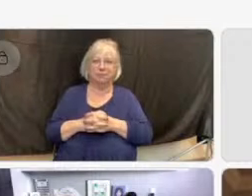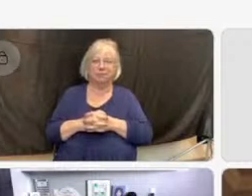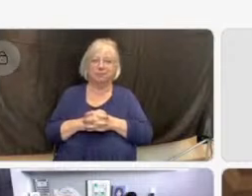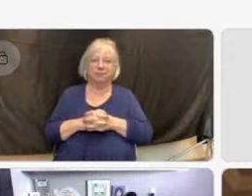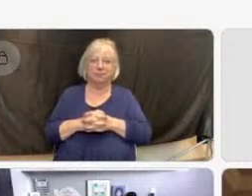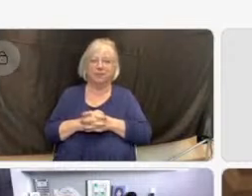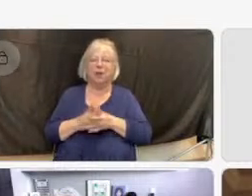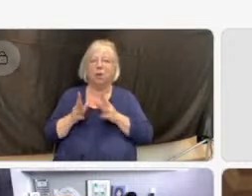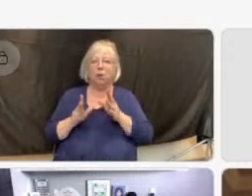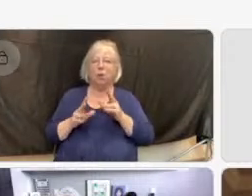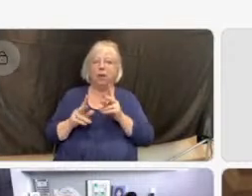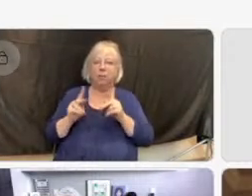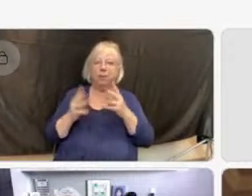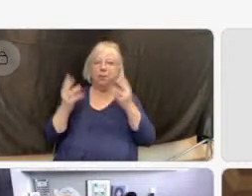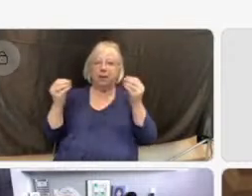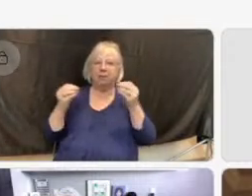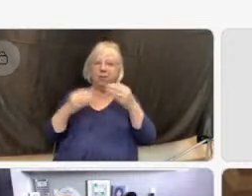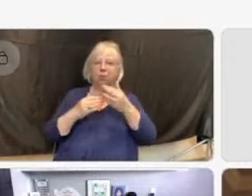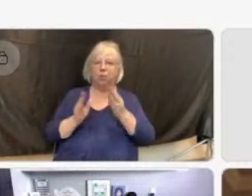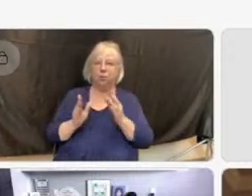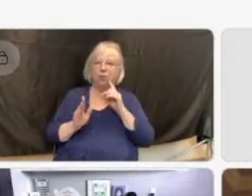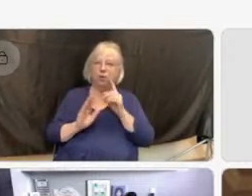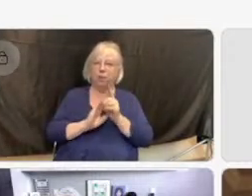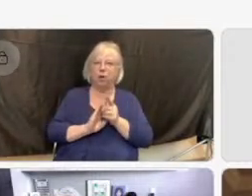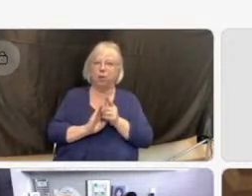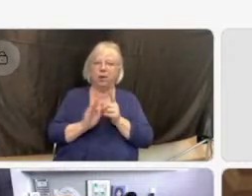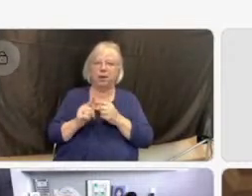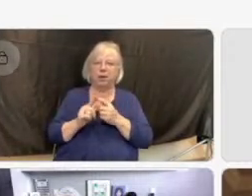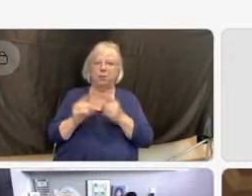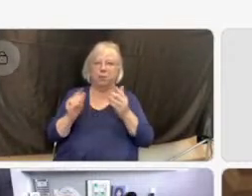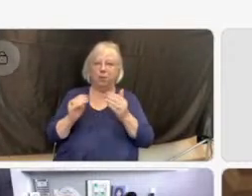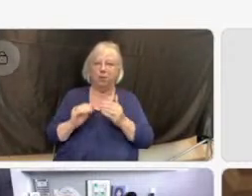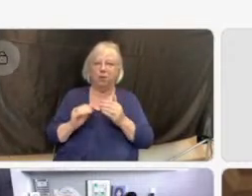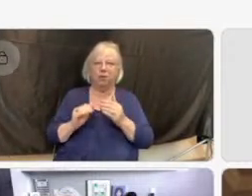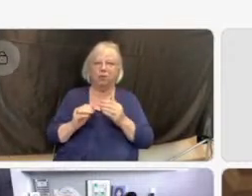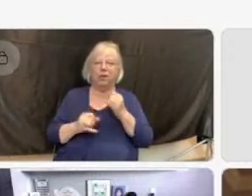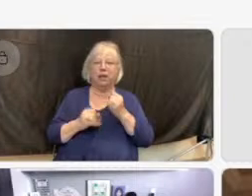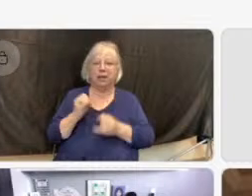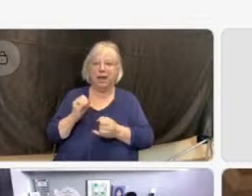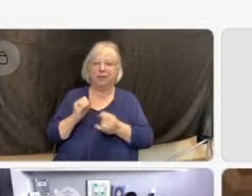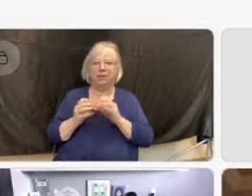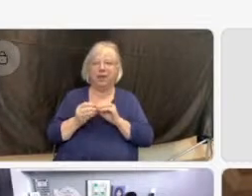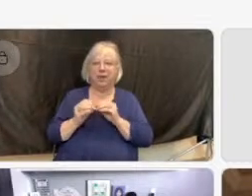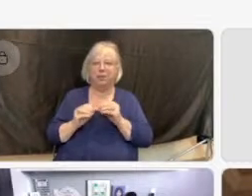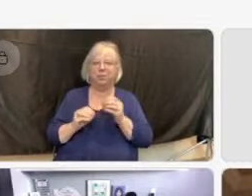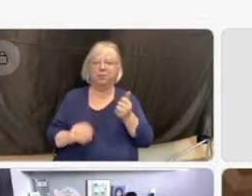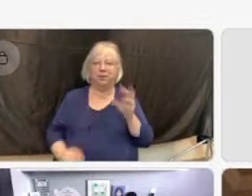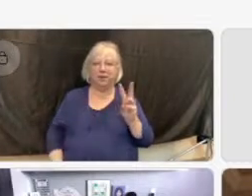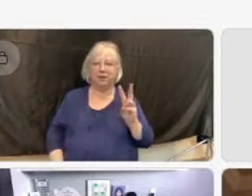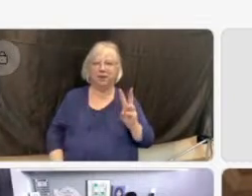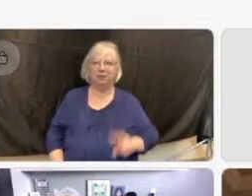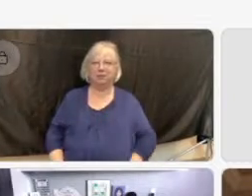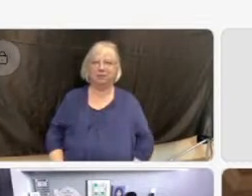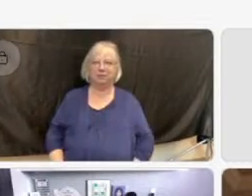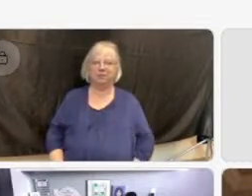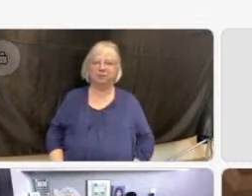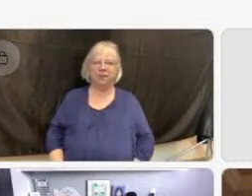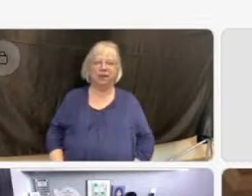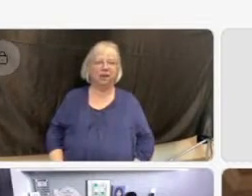We'll let the room clear for a moment, and then we'll have a reading of item 16.